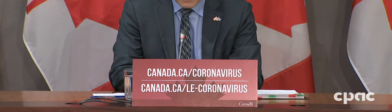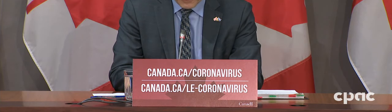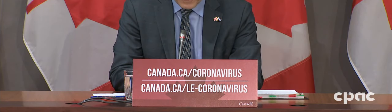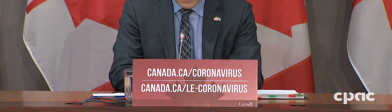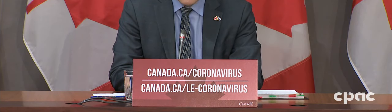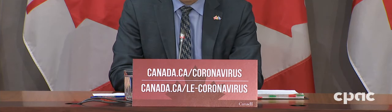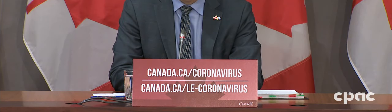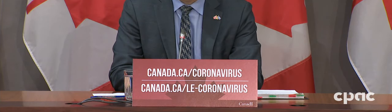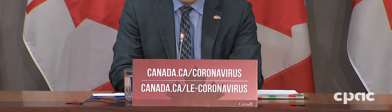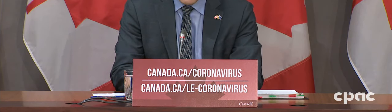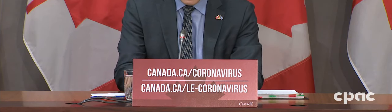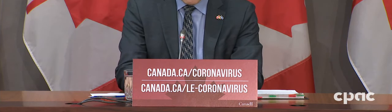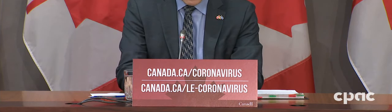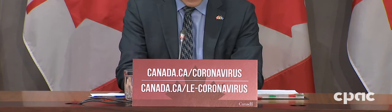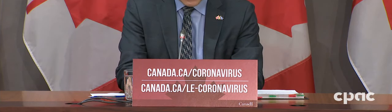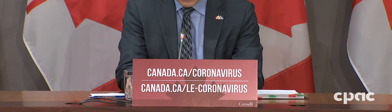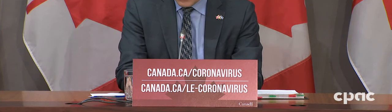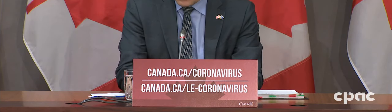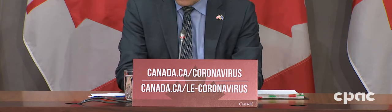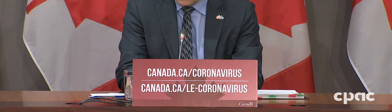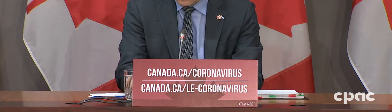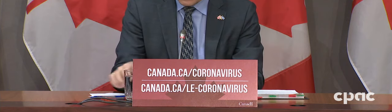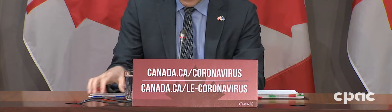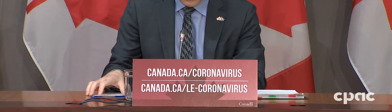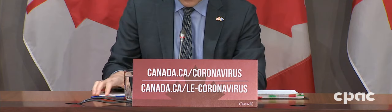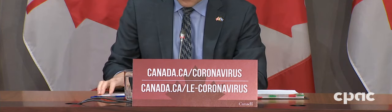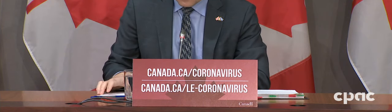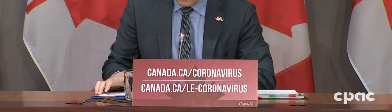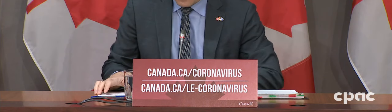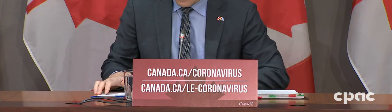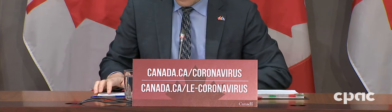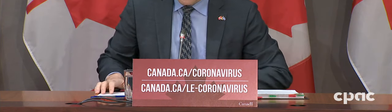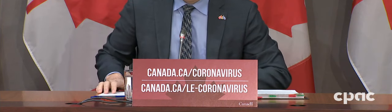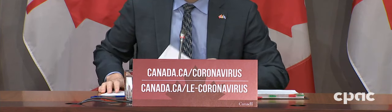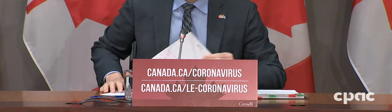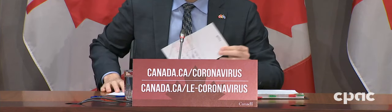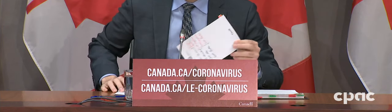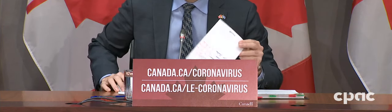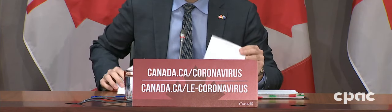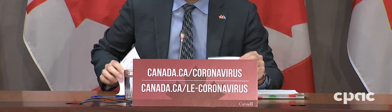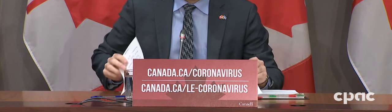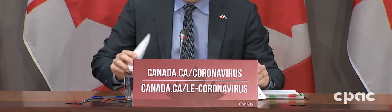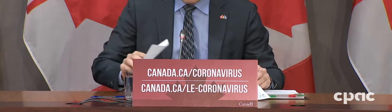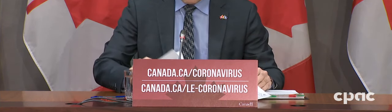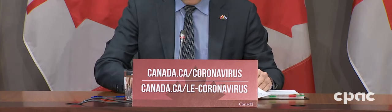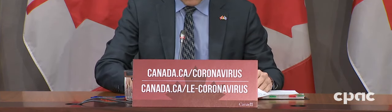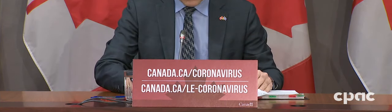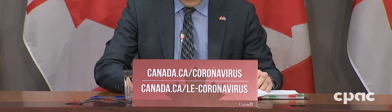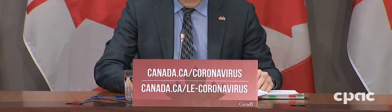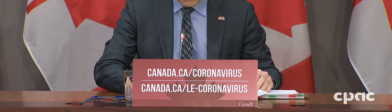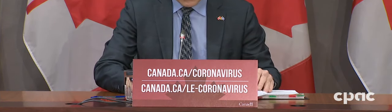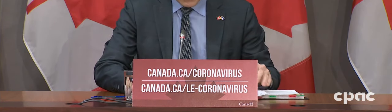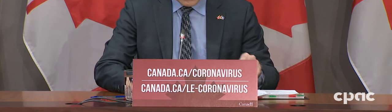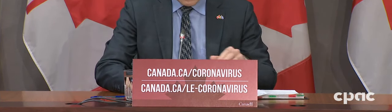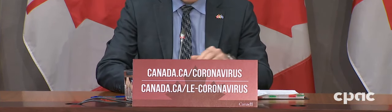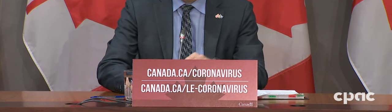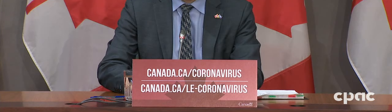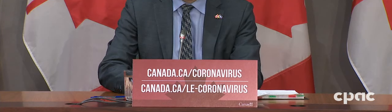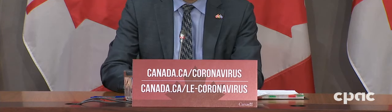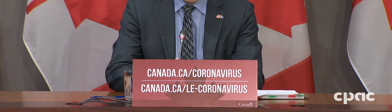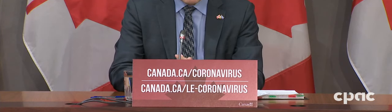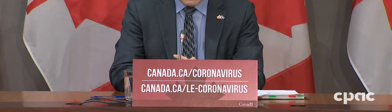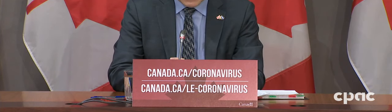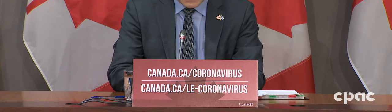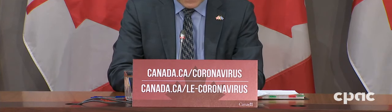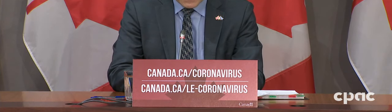507,000 people with 6% confirmed cases. Bonjour tout le monde. Au nom de la Dr. Tam, qui